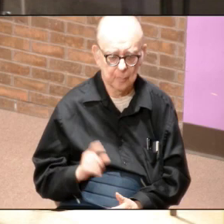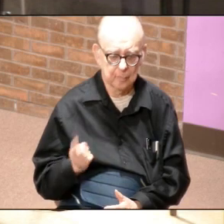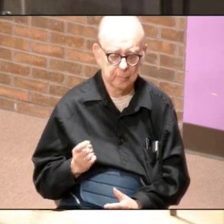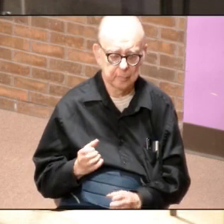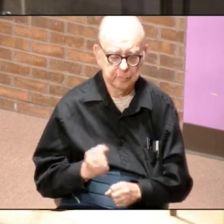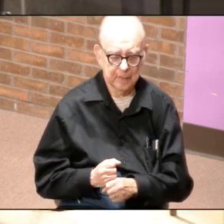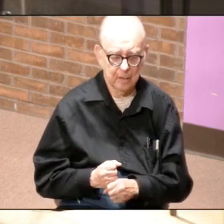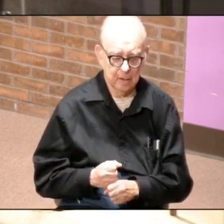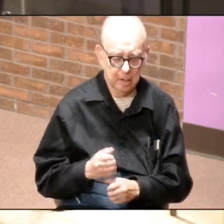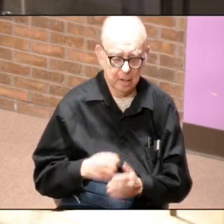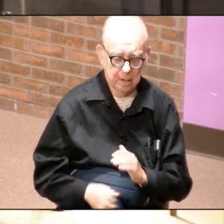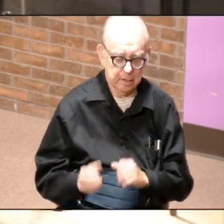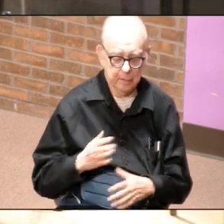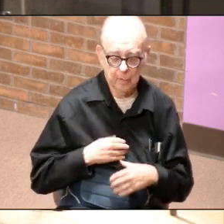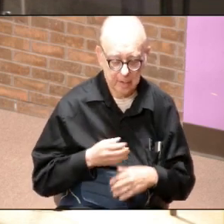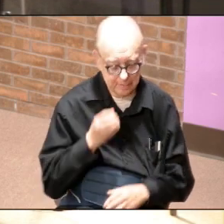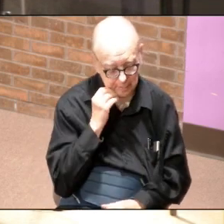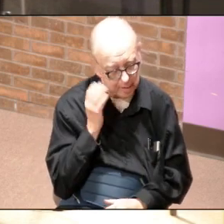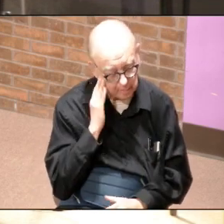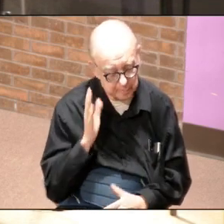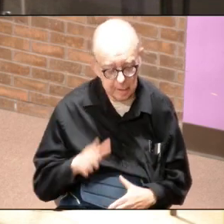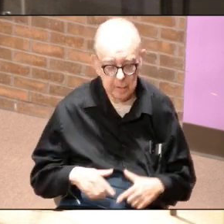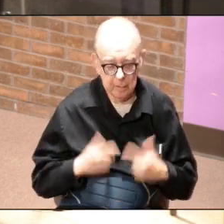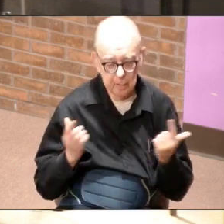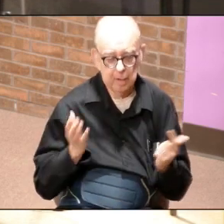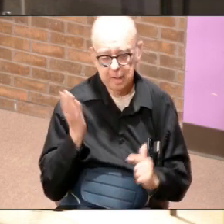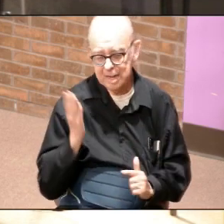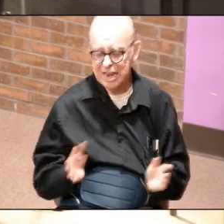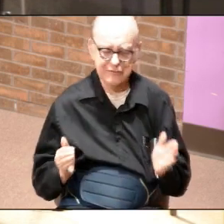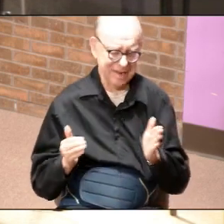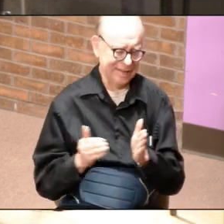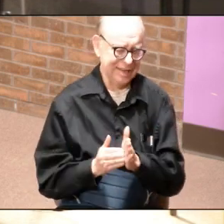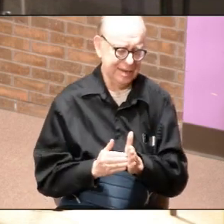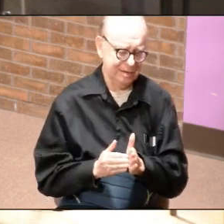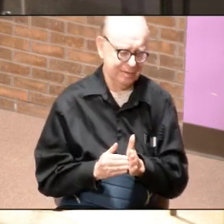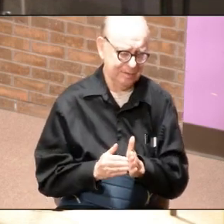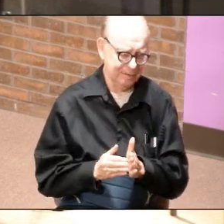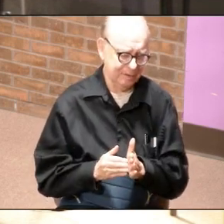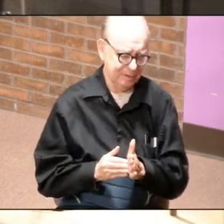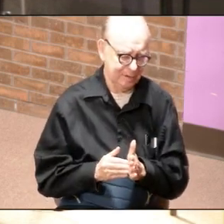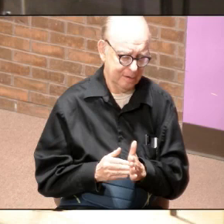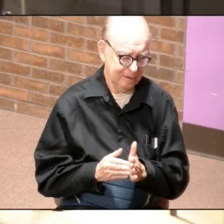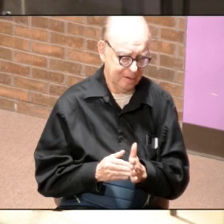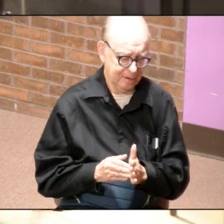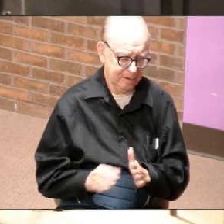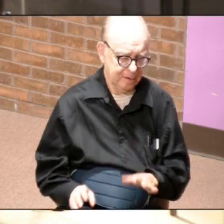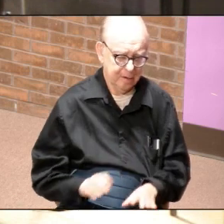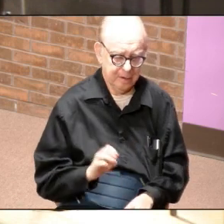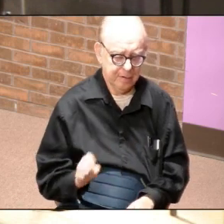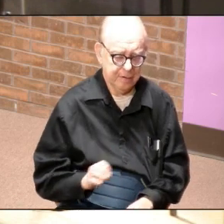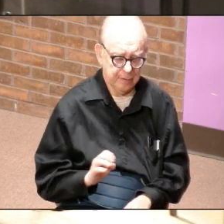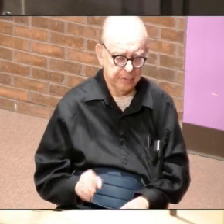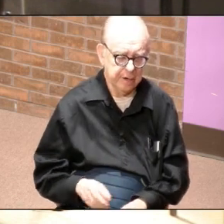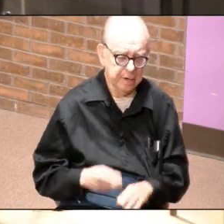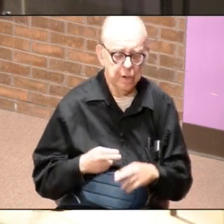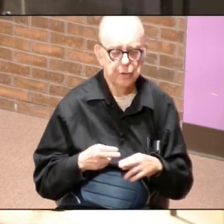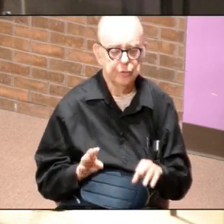I got into my own house and my own life, never again did I ever eat soup